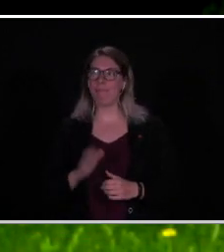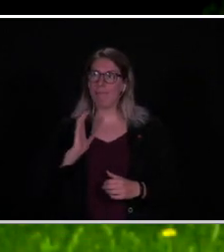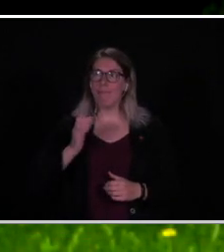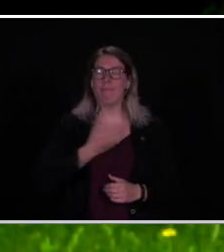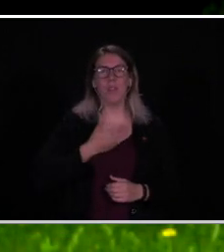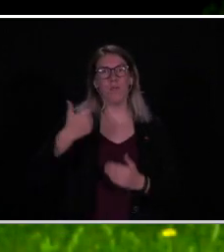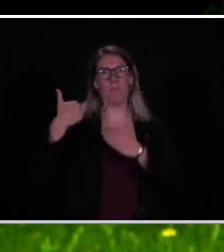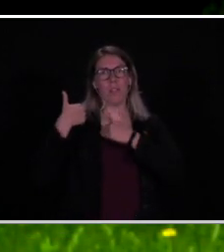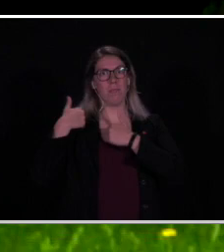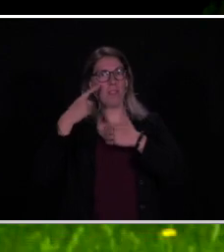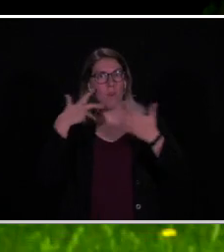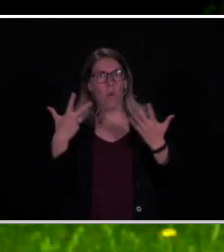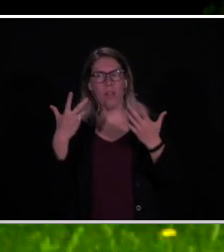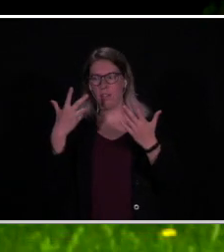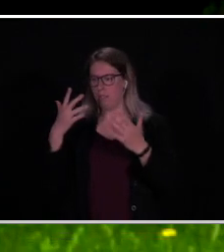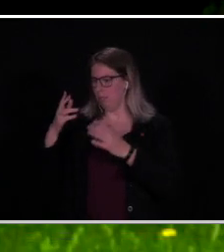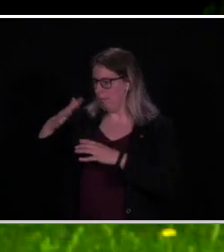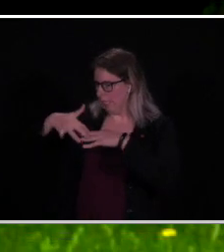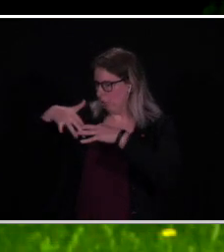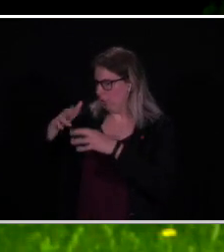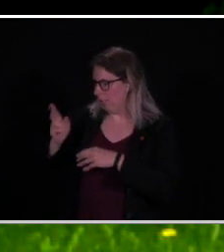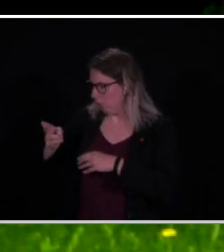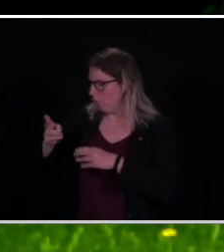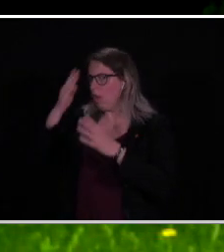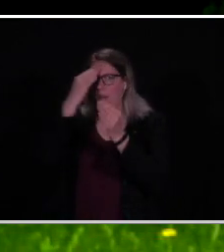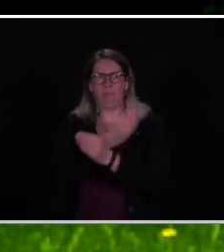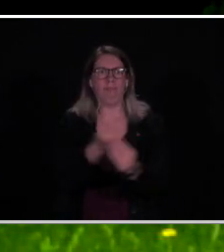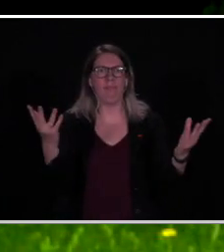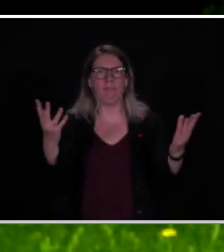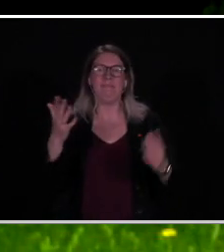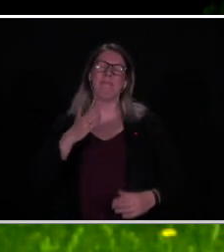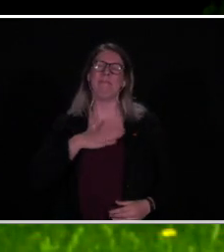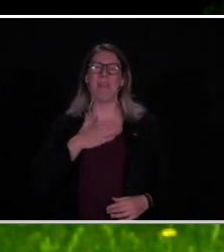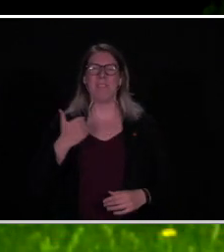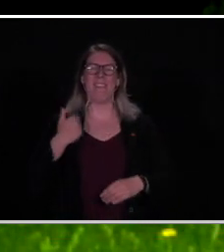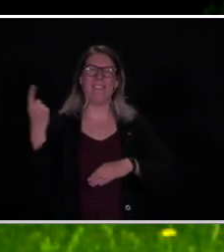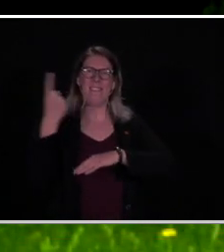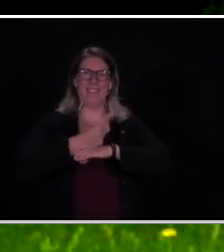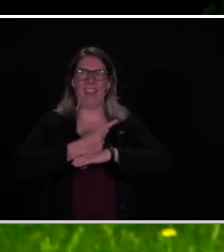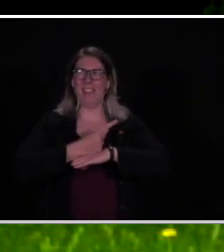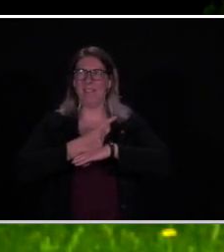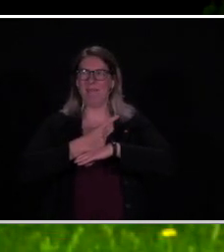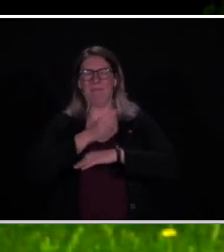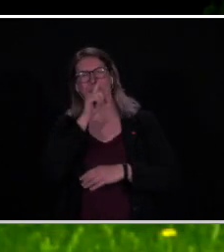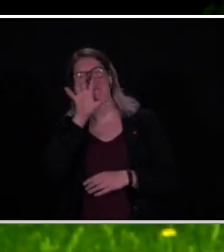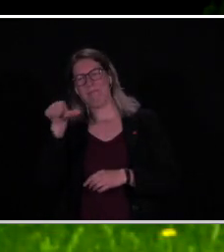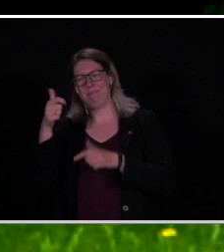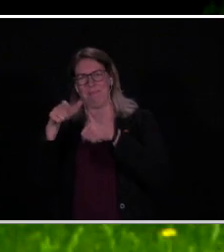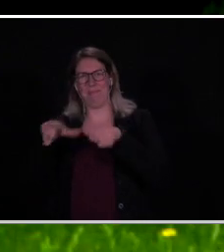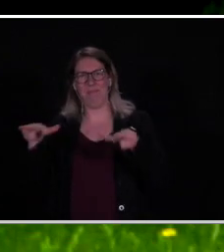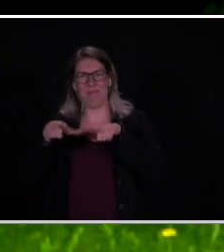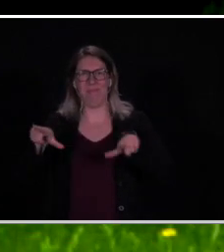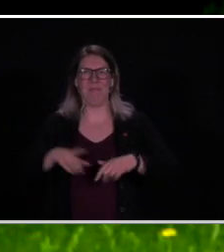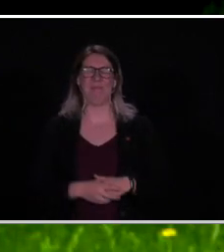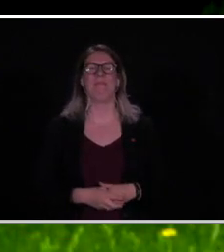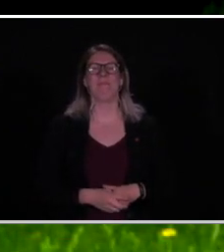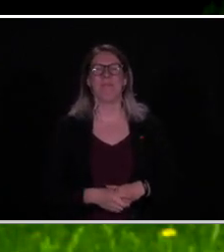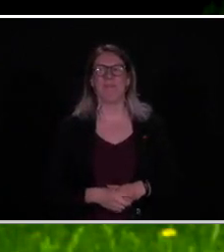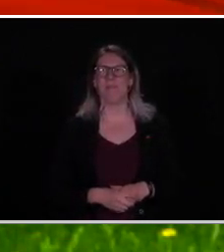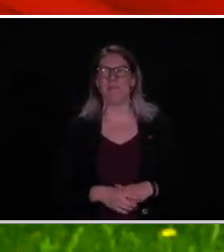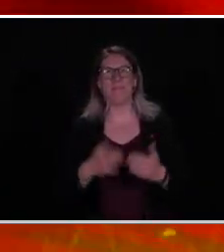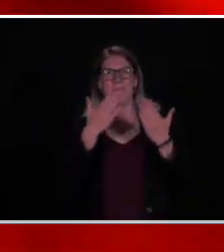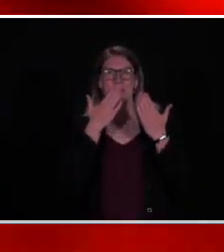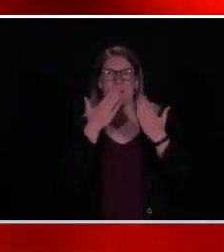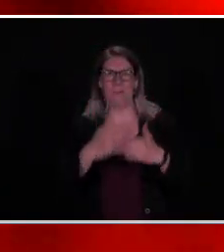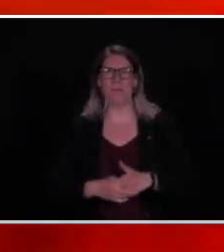that story as we celebrate Canada Day. Happy Canada Day. Tamat Pwitsi Snachim. Those are my words. Thank